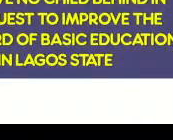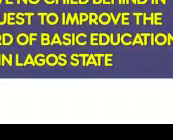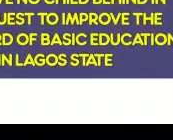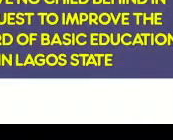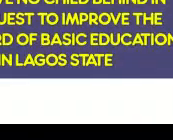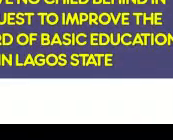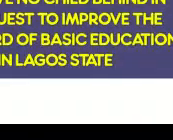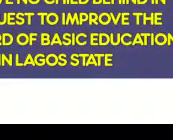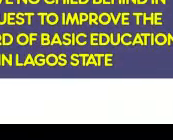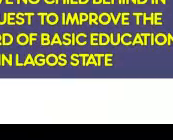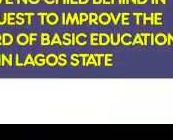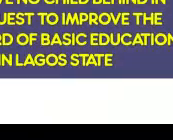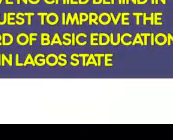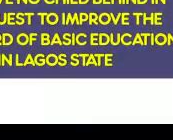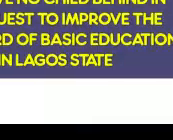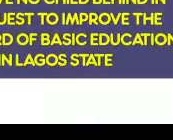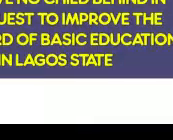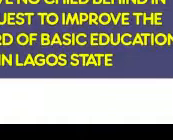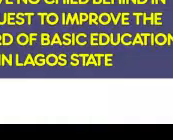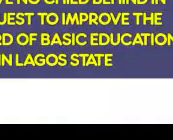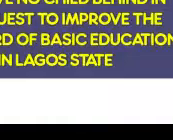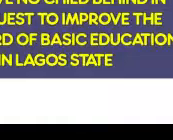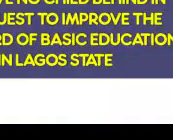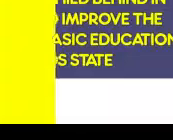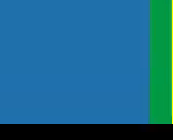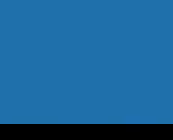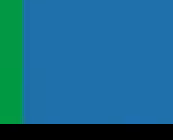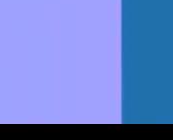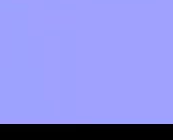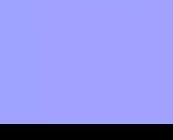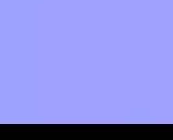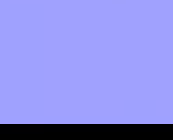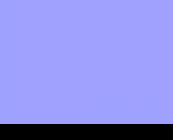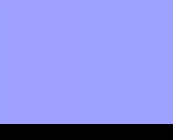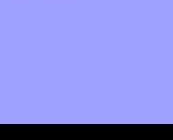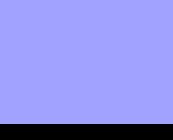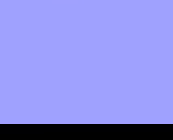standard of basic education in our state. Thank you.